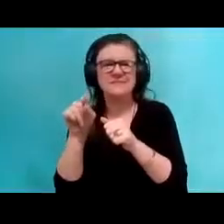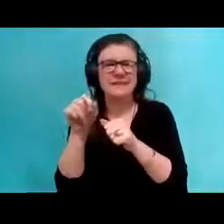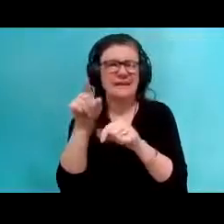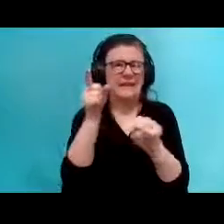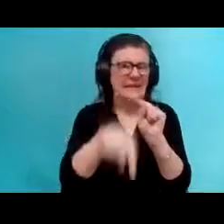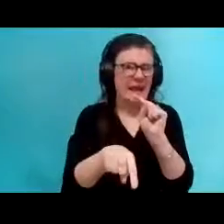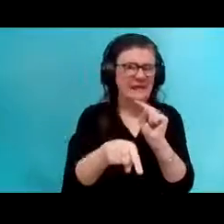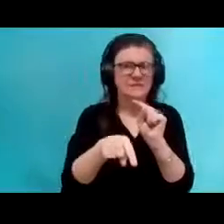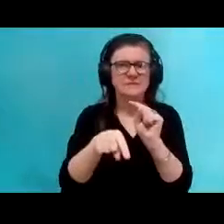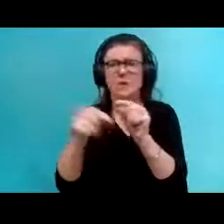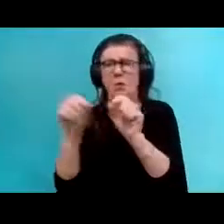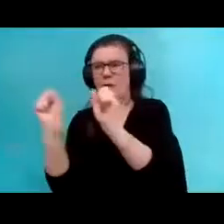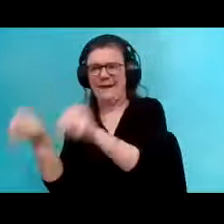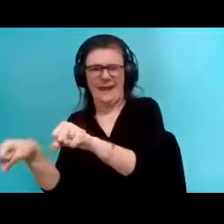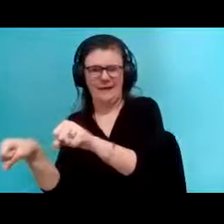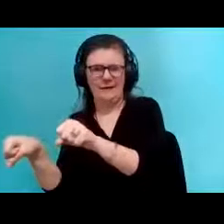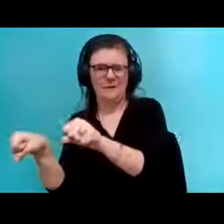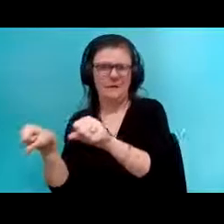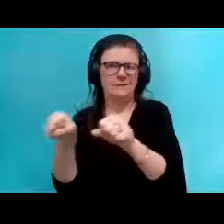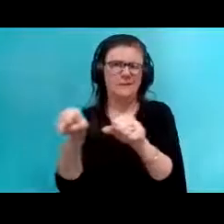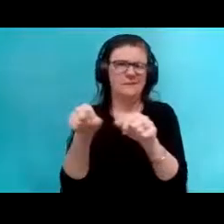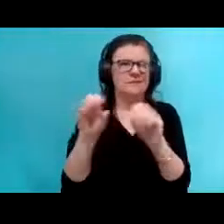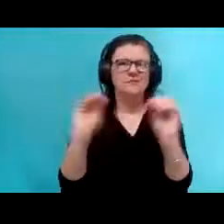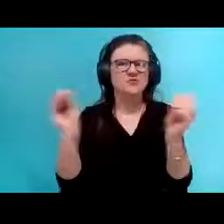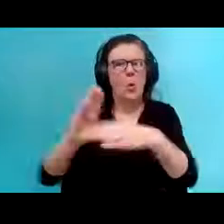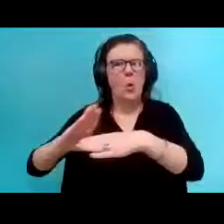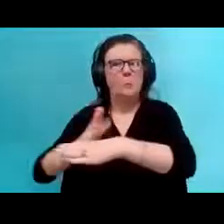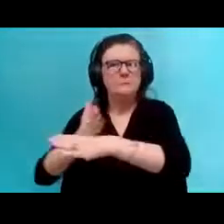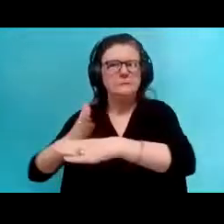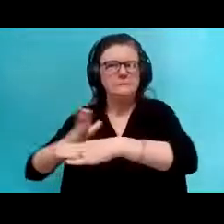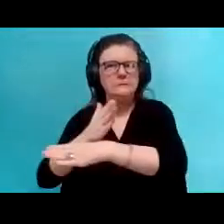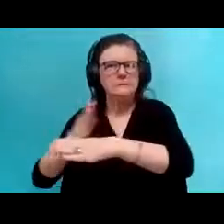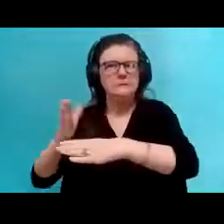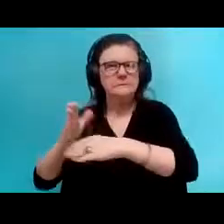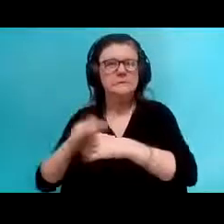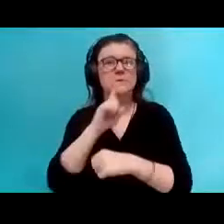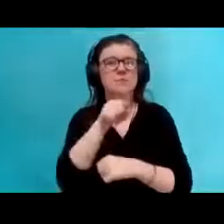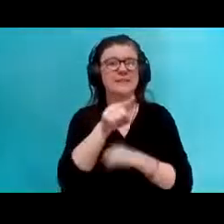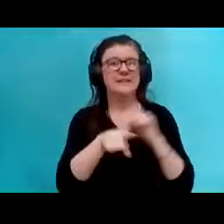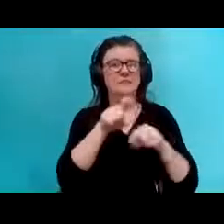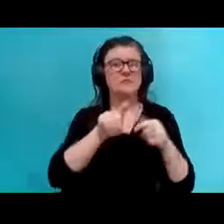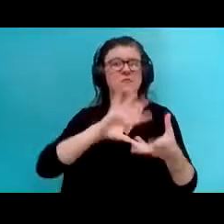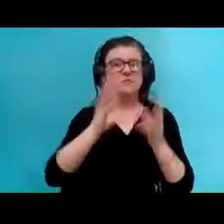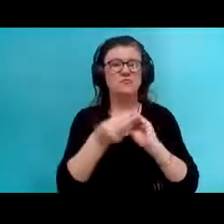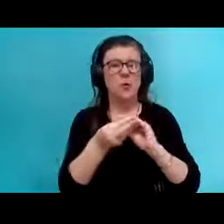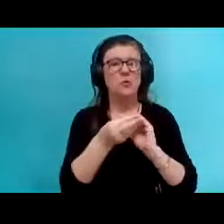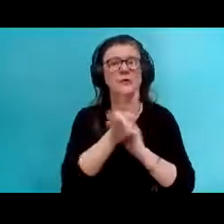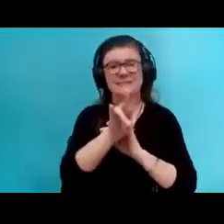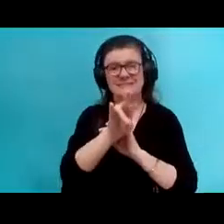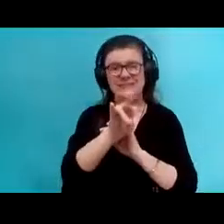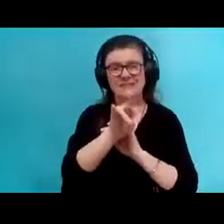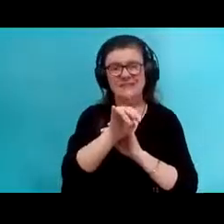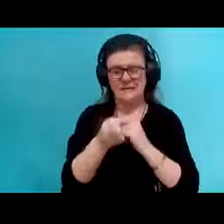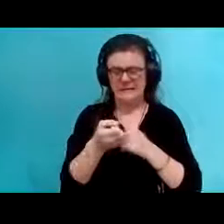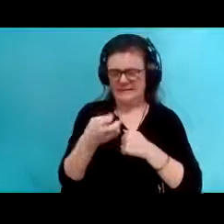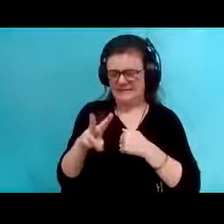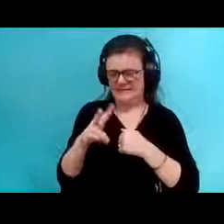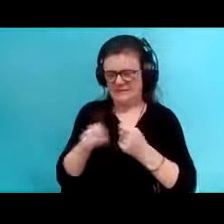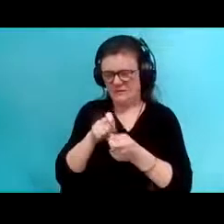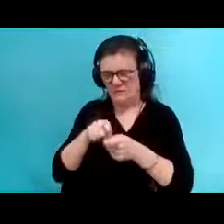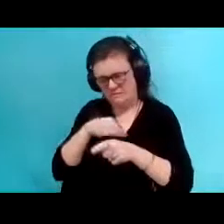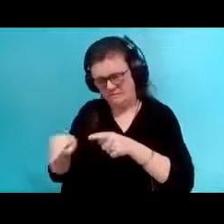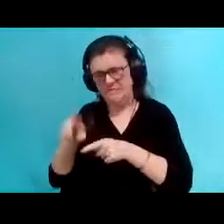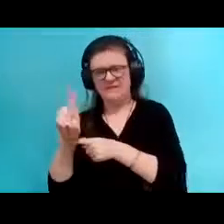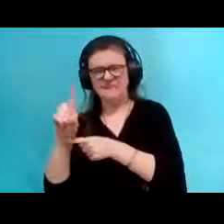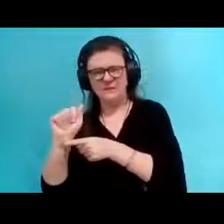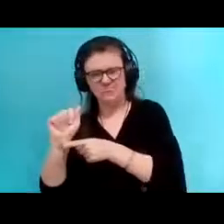we categorize them as having a disability. This question has a total of 70 questions, 17 of which are focused on disability, examining